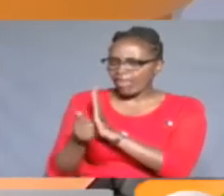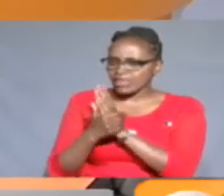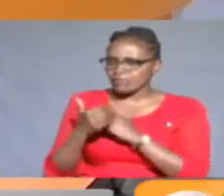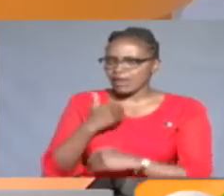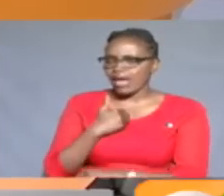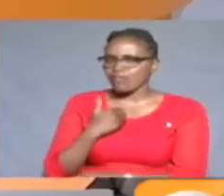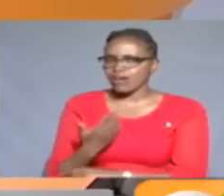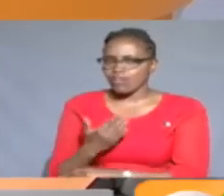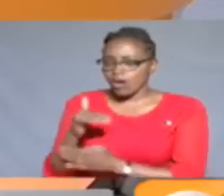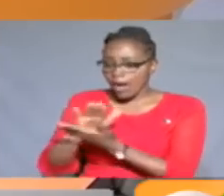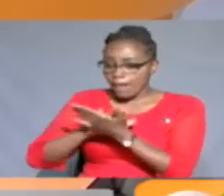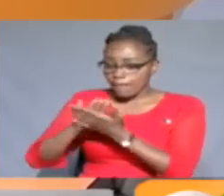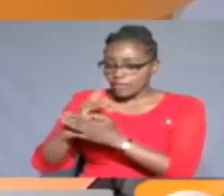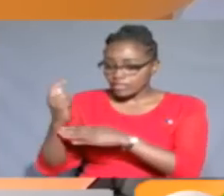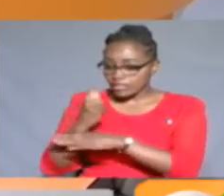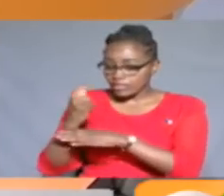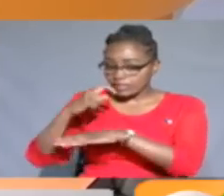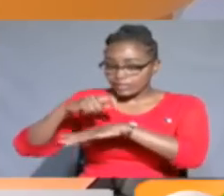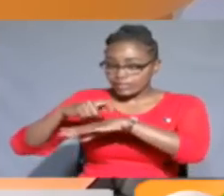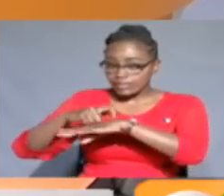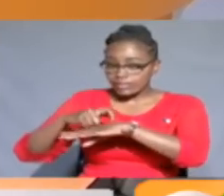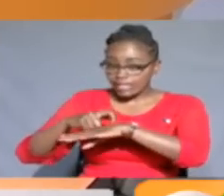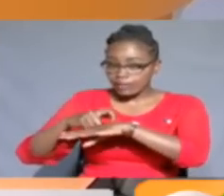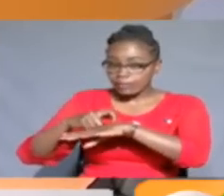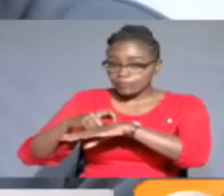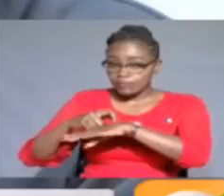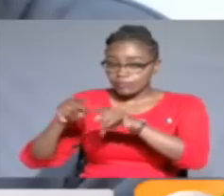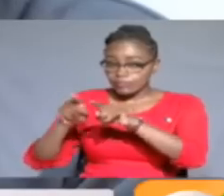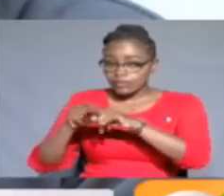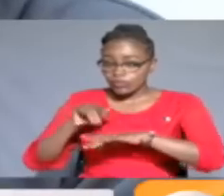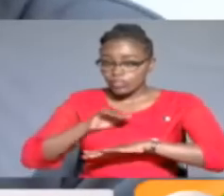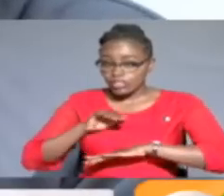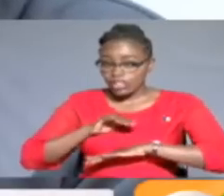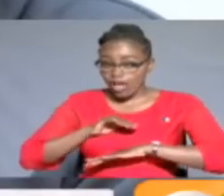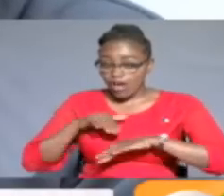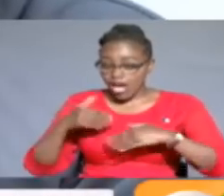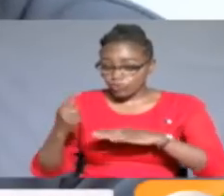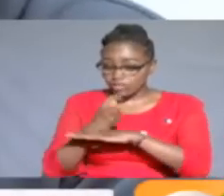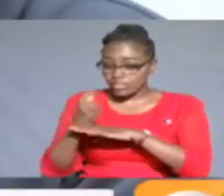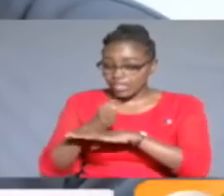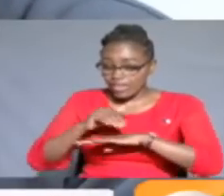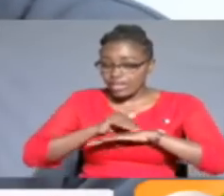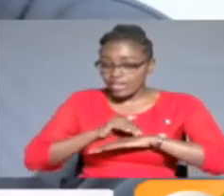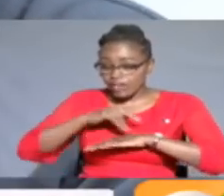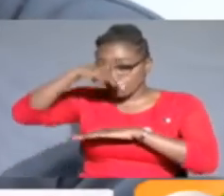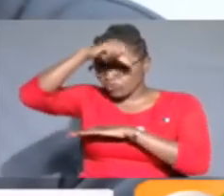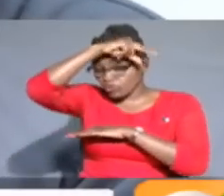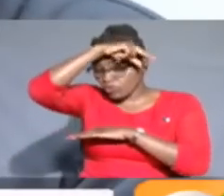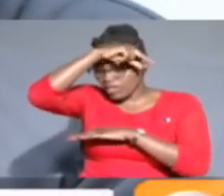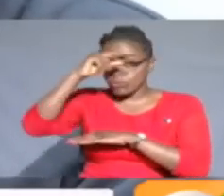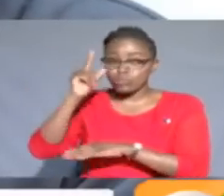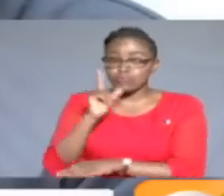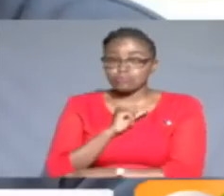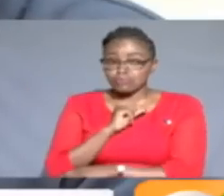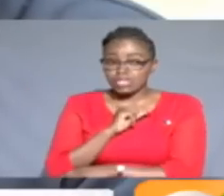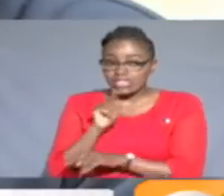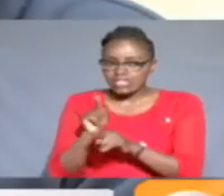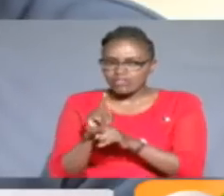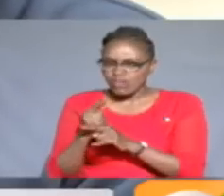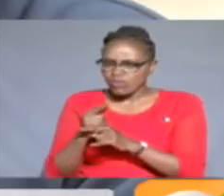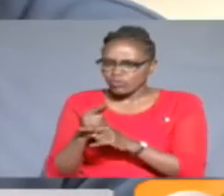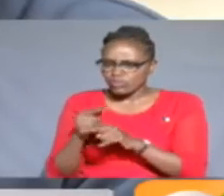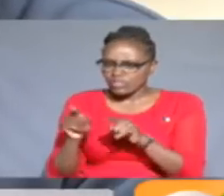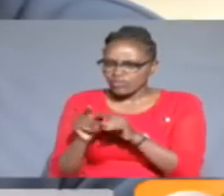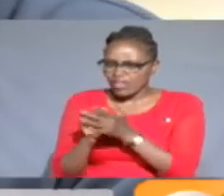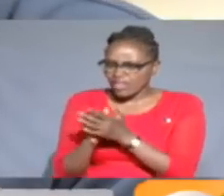Because in their basic training, by the time you are deemed enough, or rather having trained enough to graduate, you have gone through what it takes to